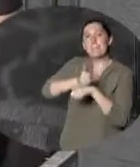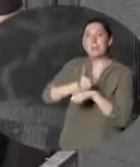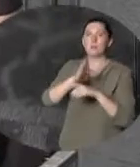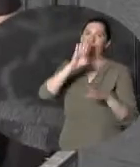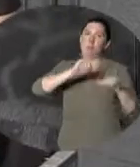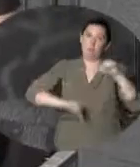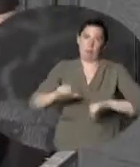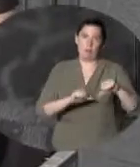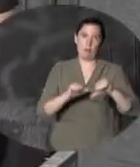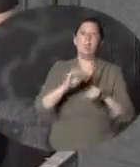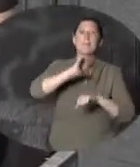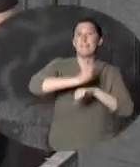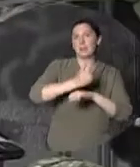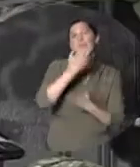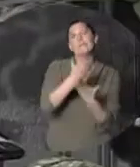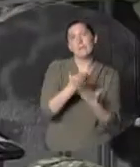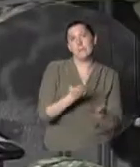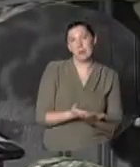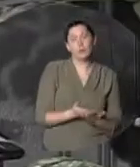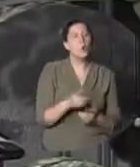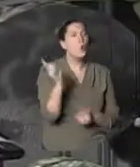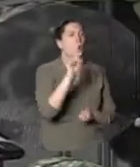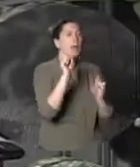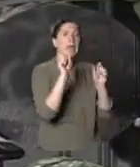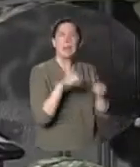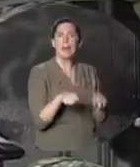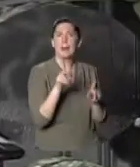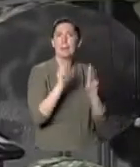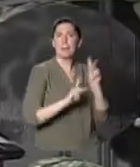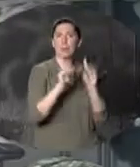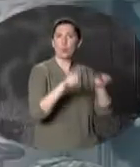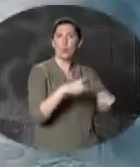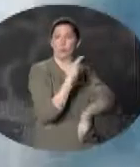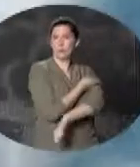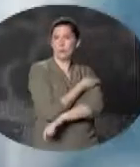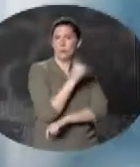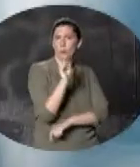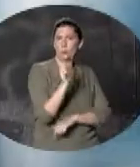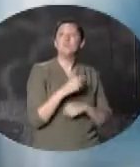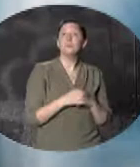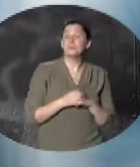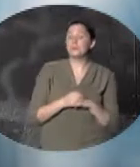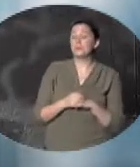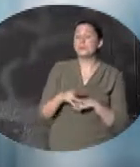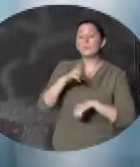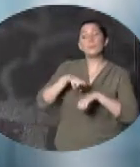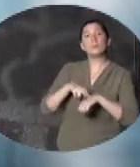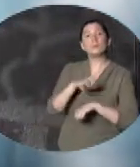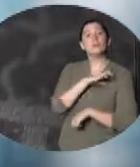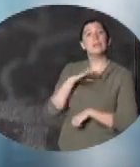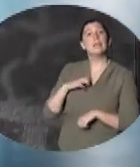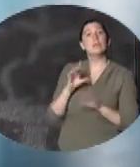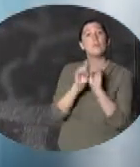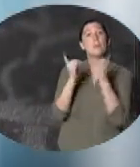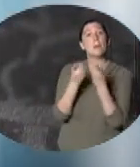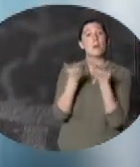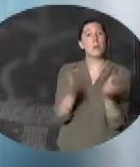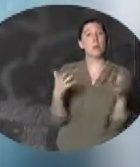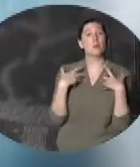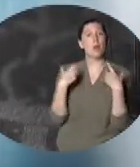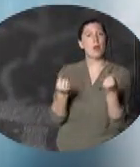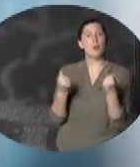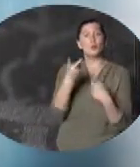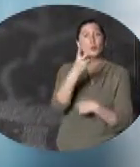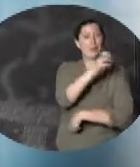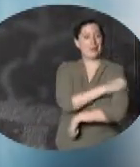and fact. Where can our viewers go to get vaccinated? That's a great question. So, of course, the Cleveland Department of Public Health, the two clinics,